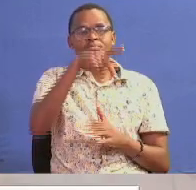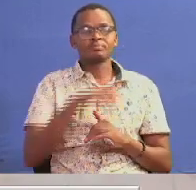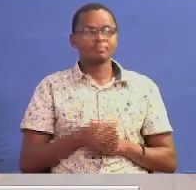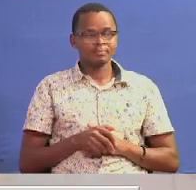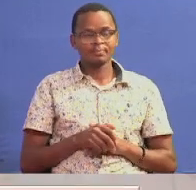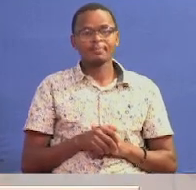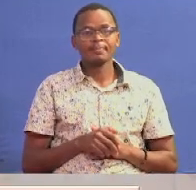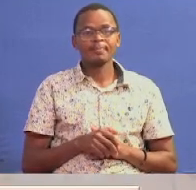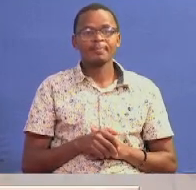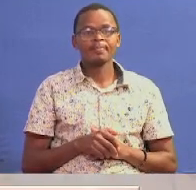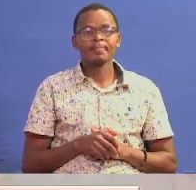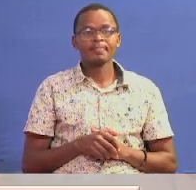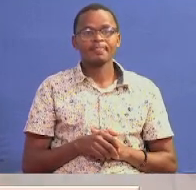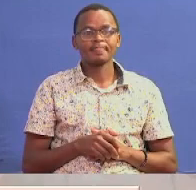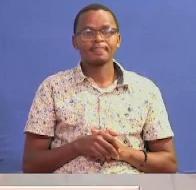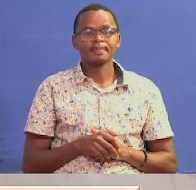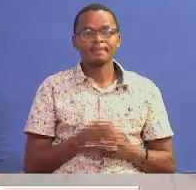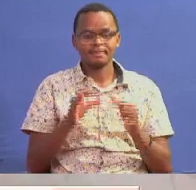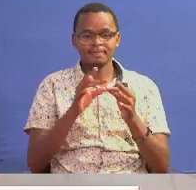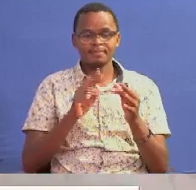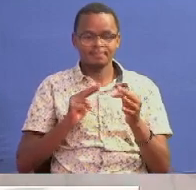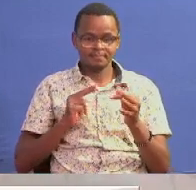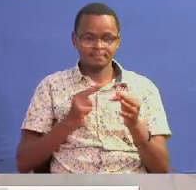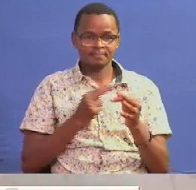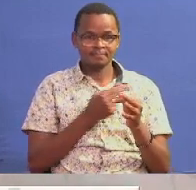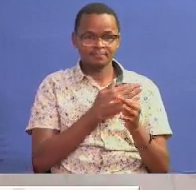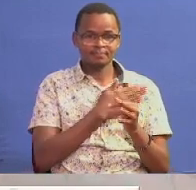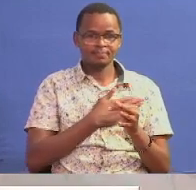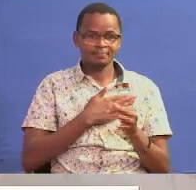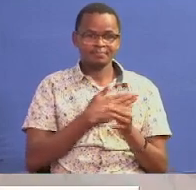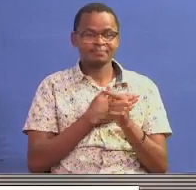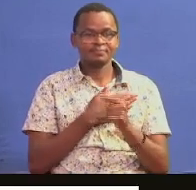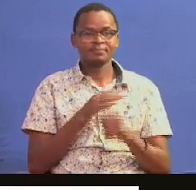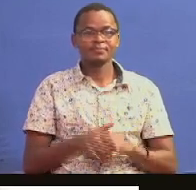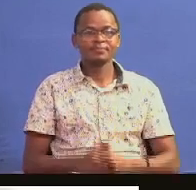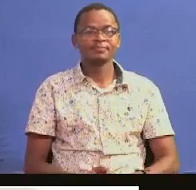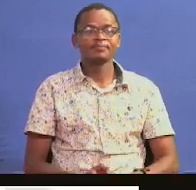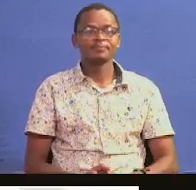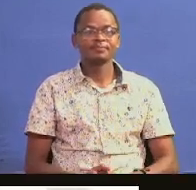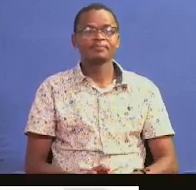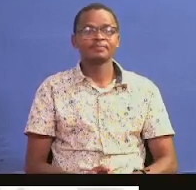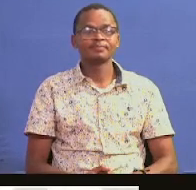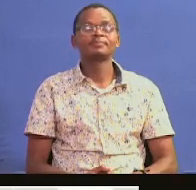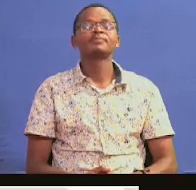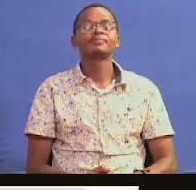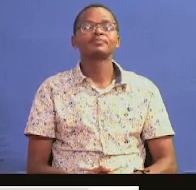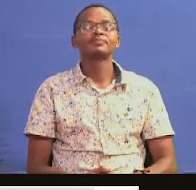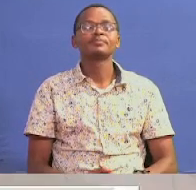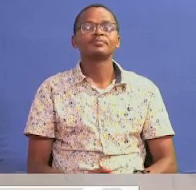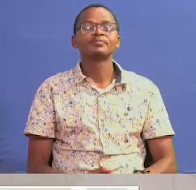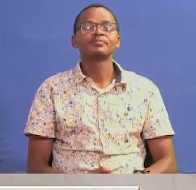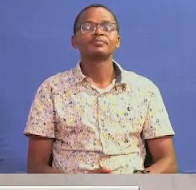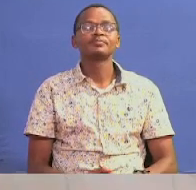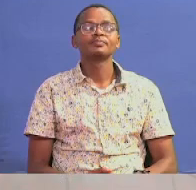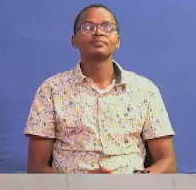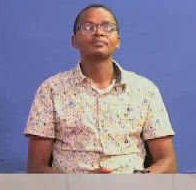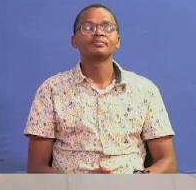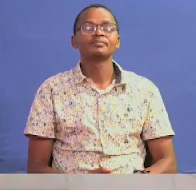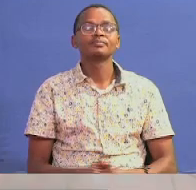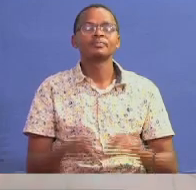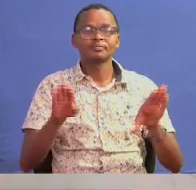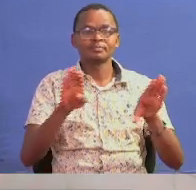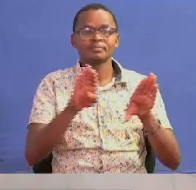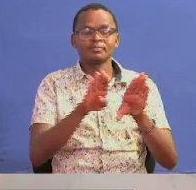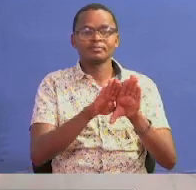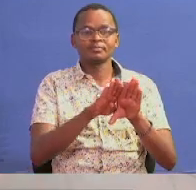Thank you very much, Caroline Wachira, for joining us tonight. It's been a pleasure. Yes, thank you so much. All right, we come to